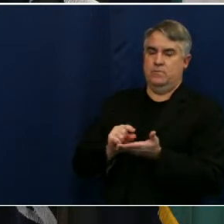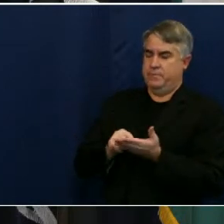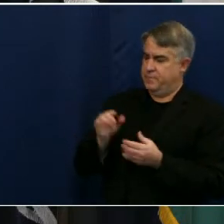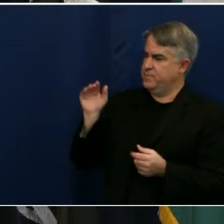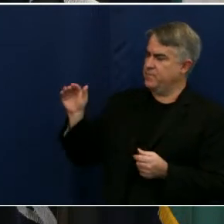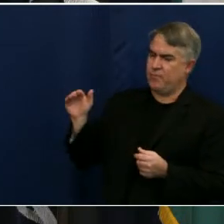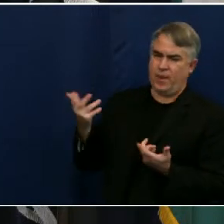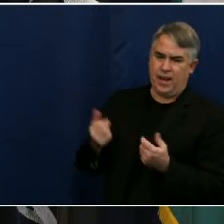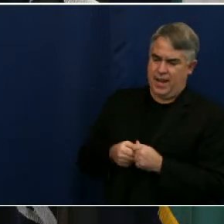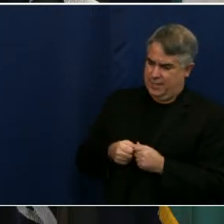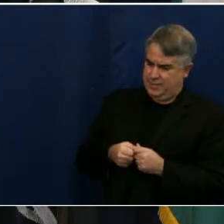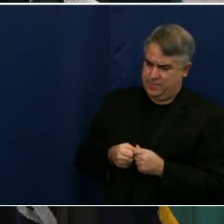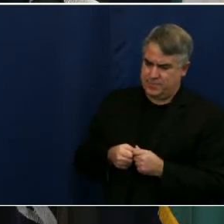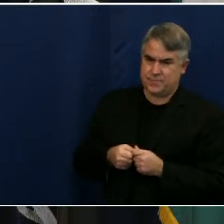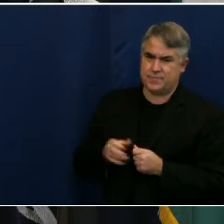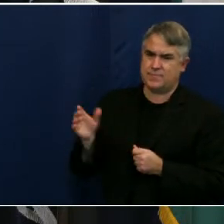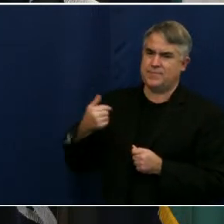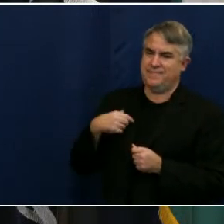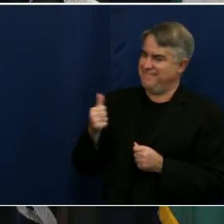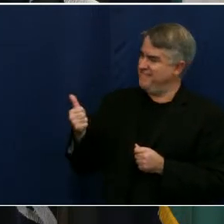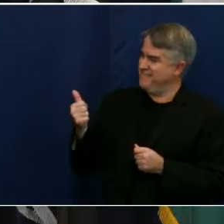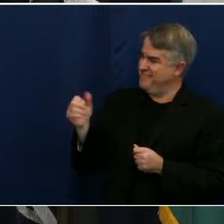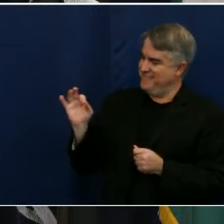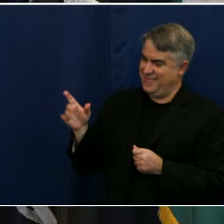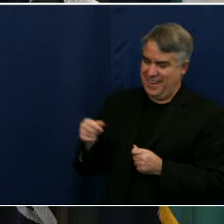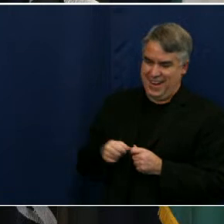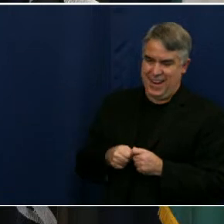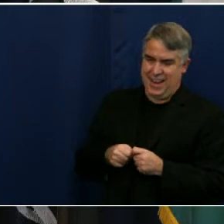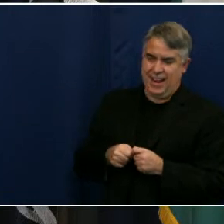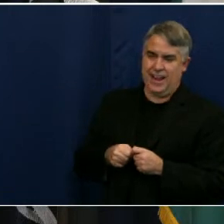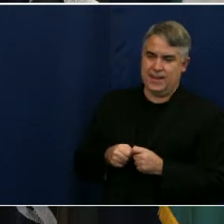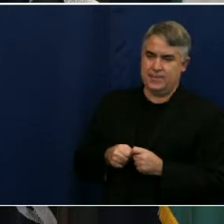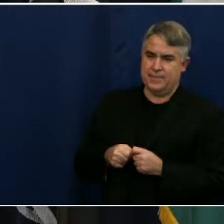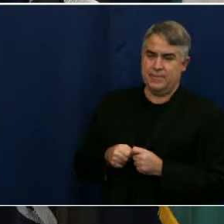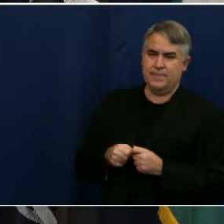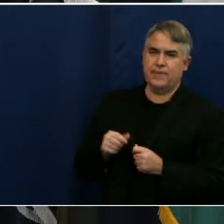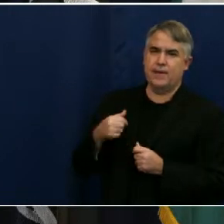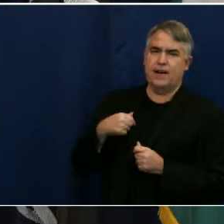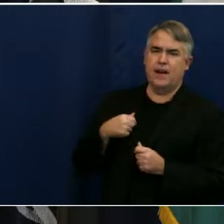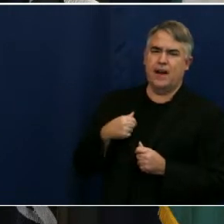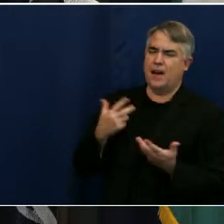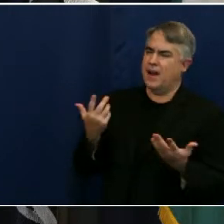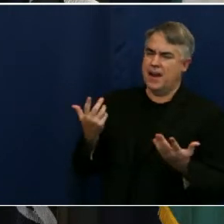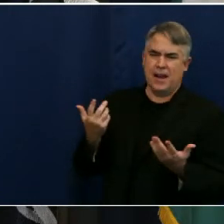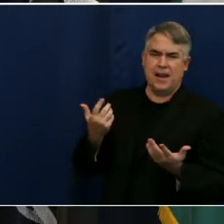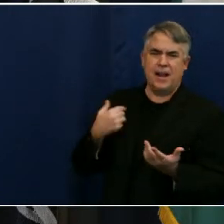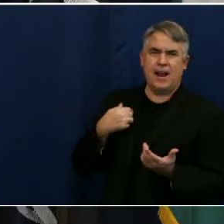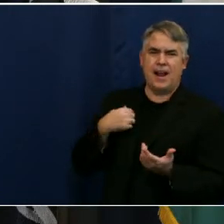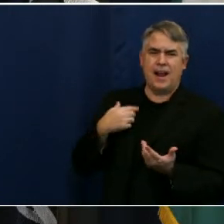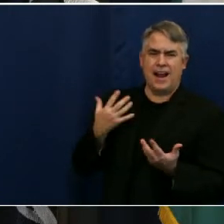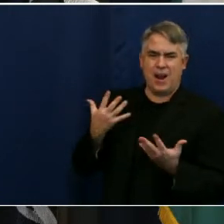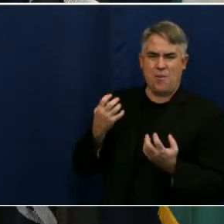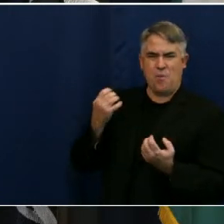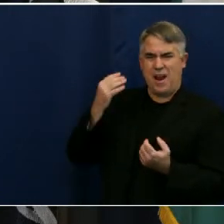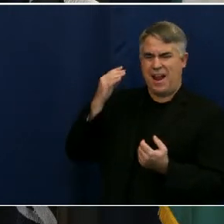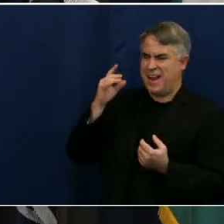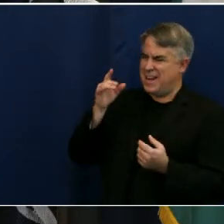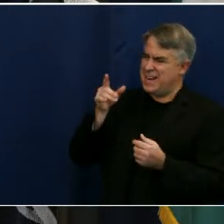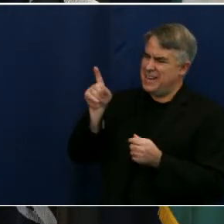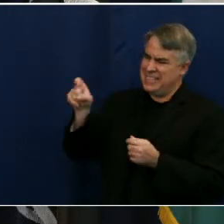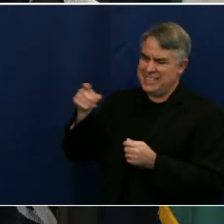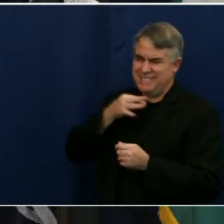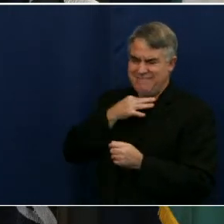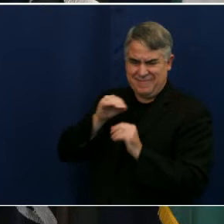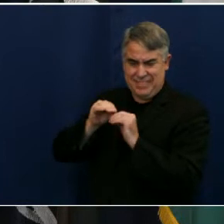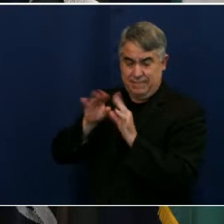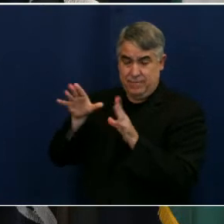Hi. Not to belabor the enforcement question, I guess I will. One thing I wanted to follow up, there were a number of cease and